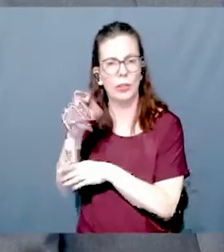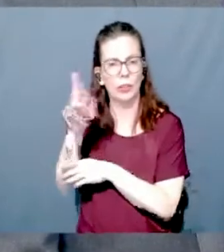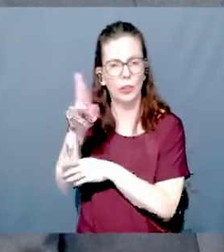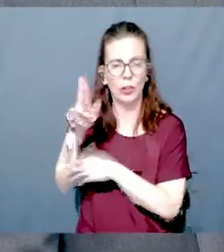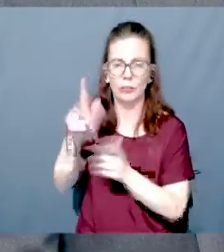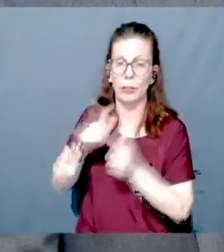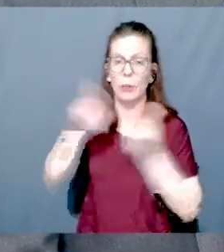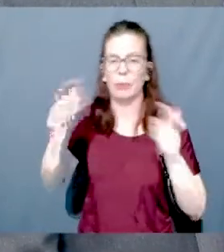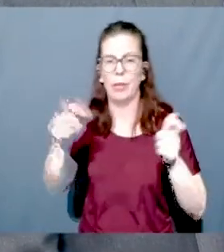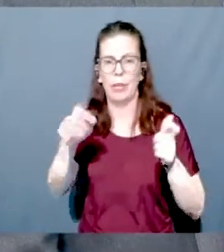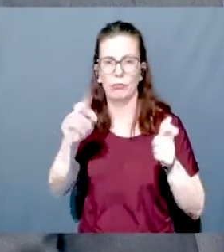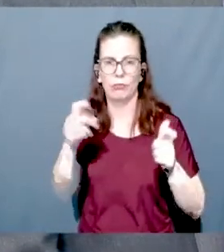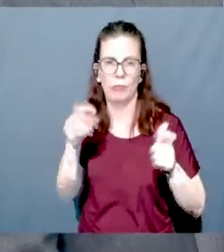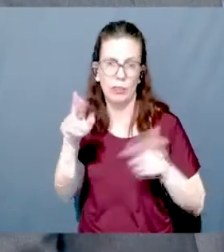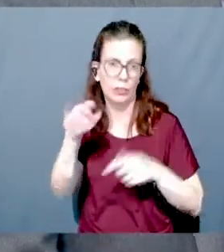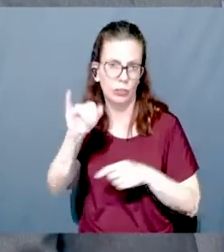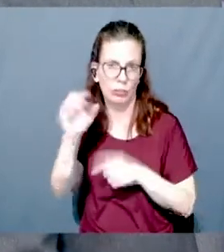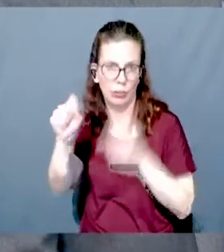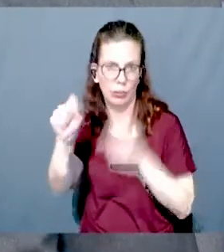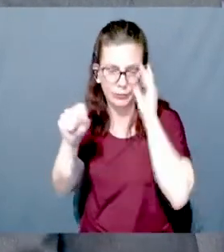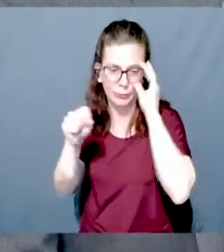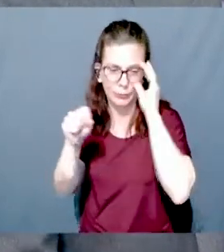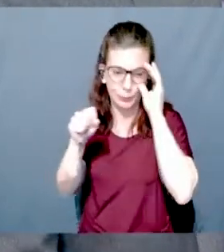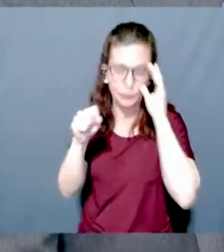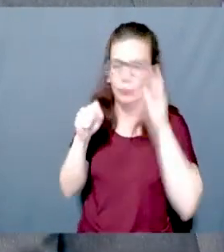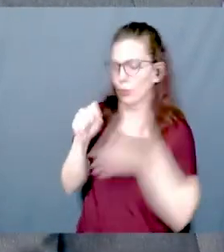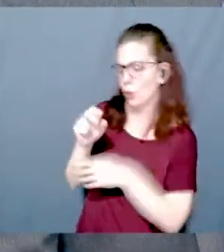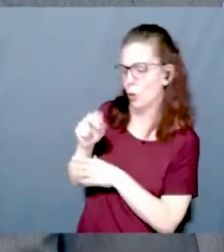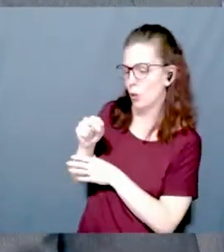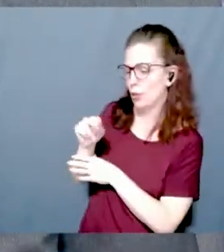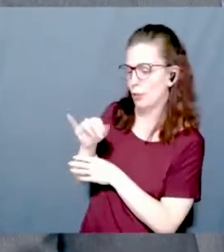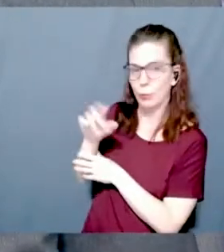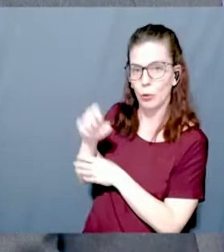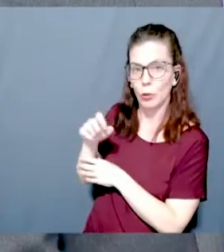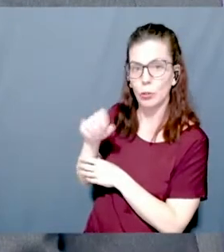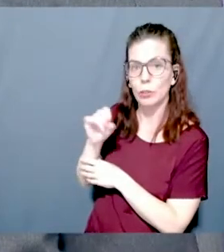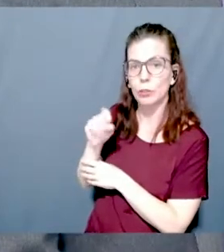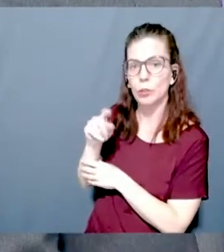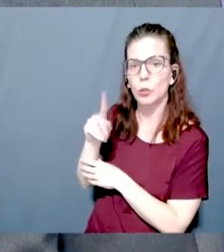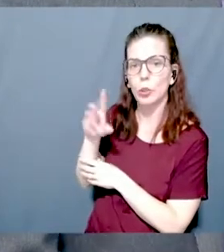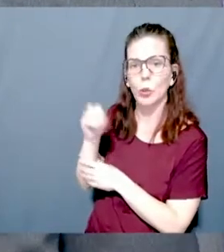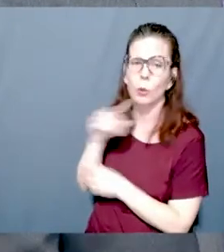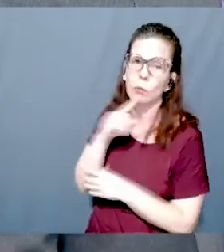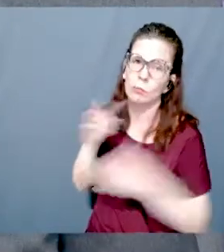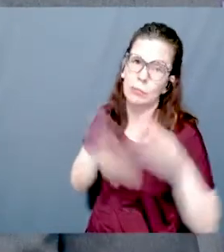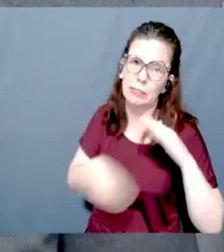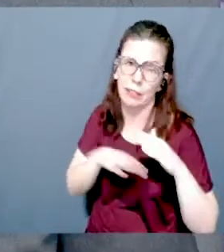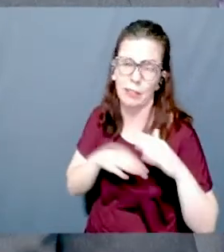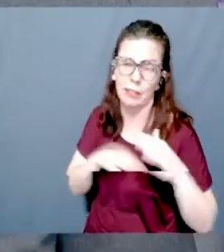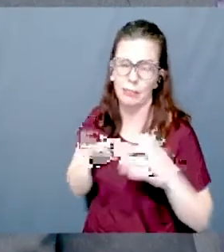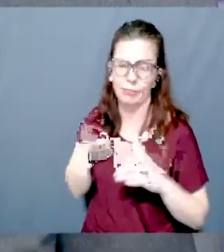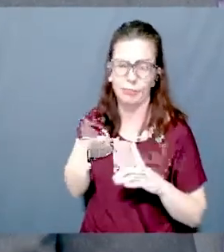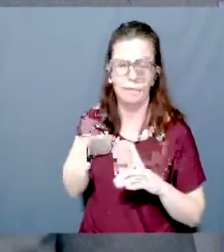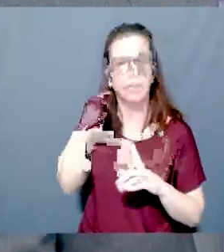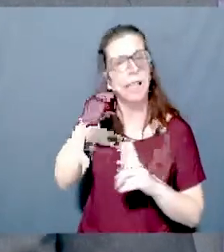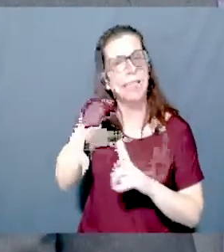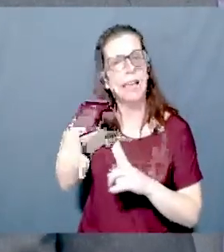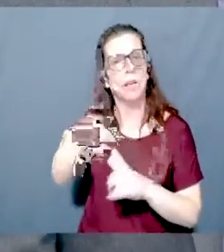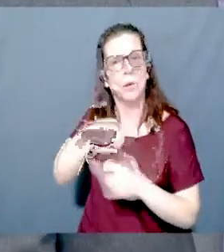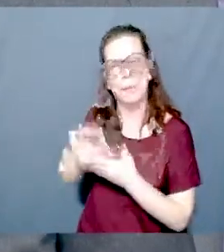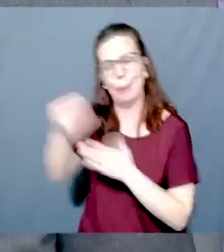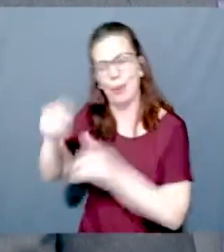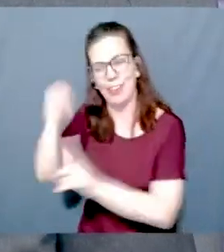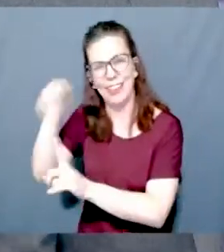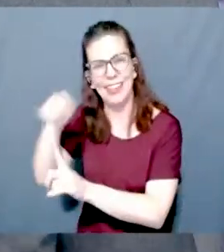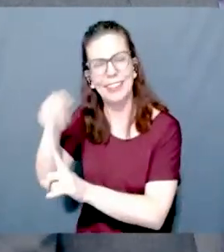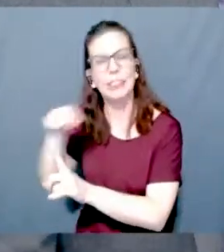jobs that they have to do. So Nimble Studio is basically it was an acquisition we made in 2019 of Nimble